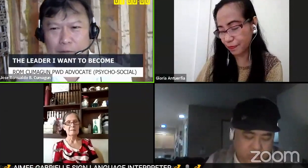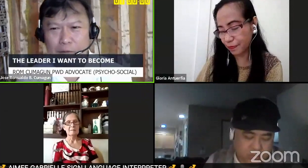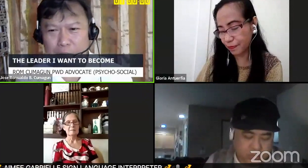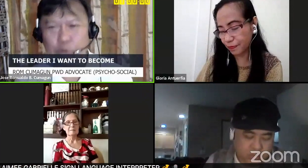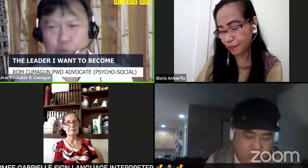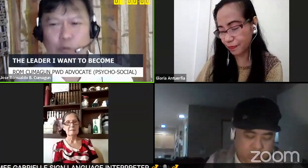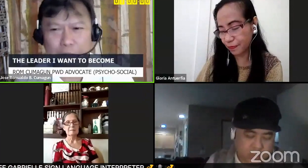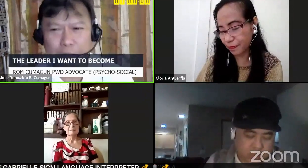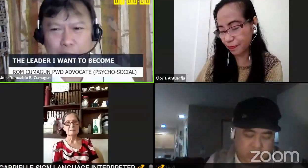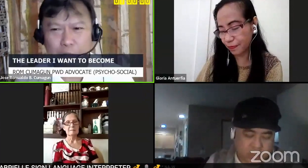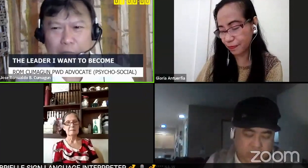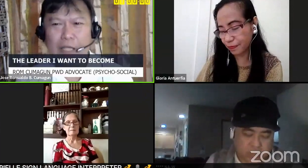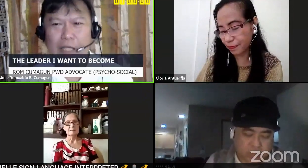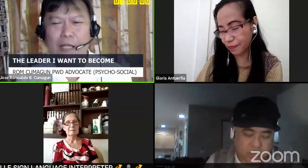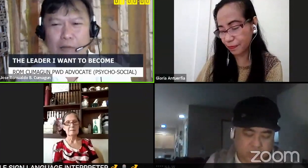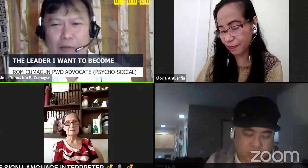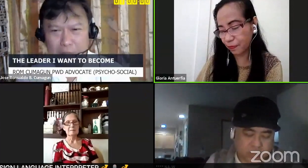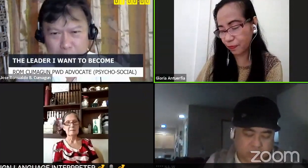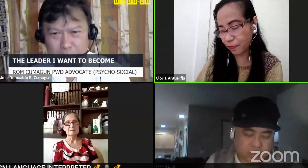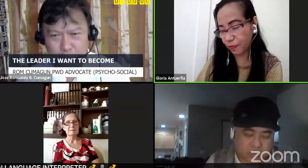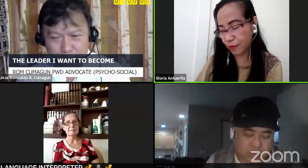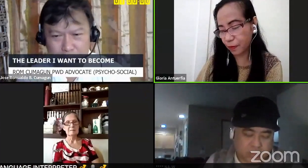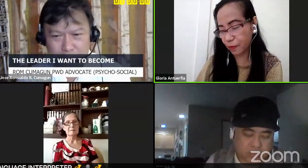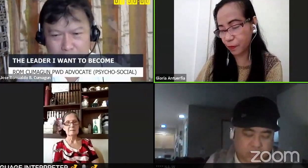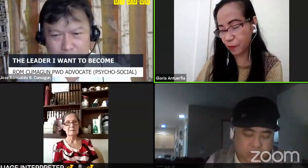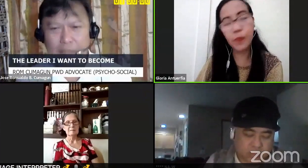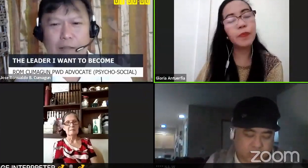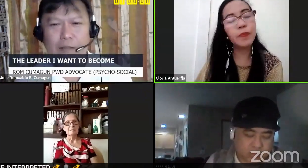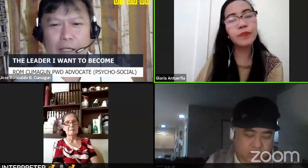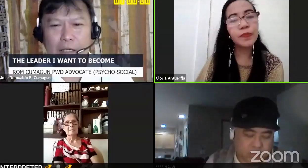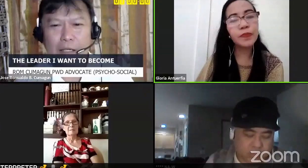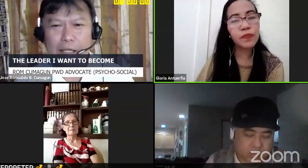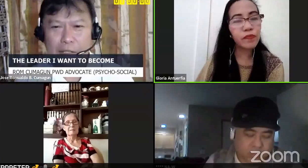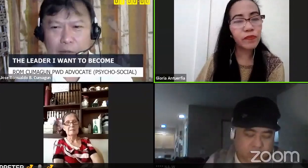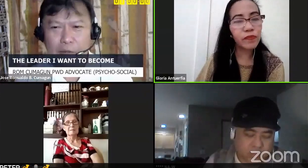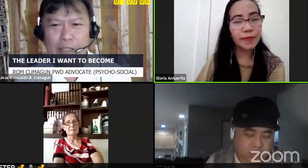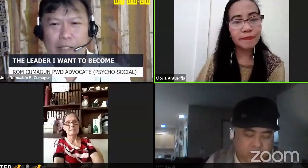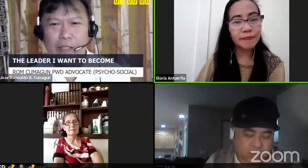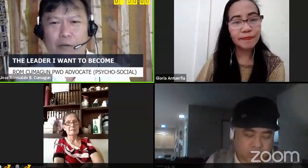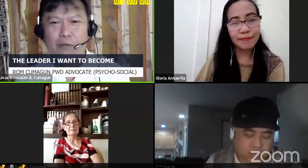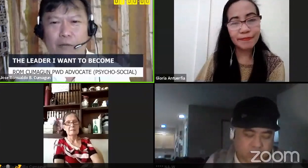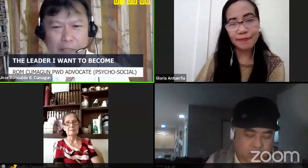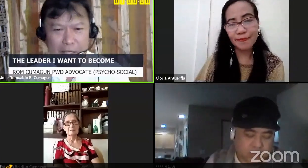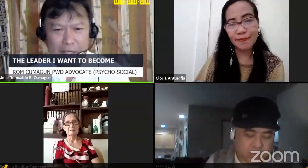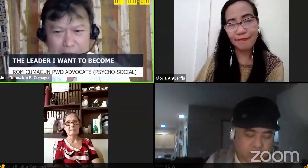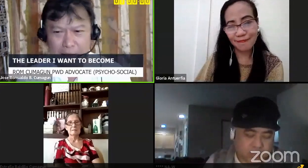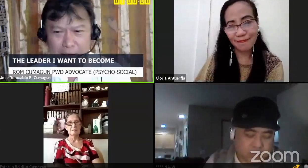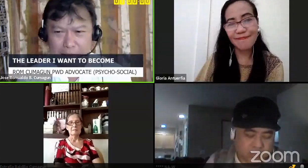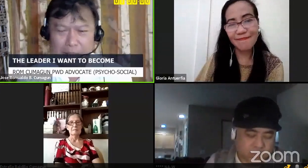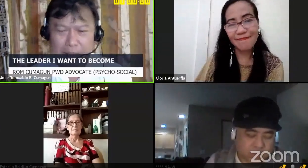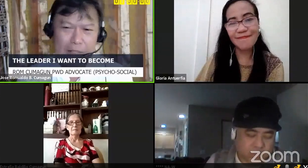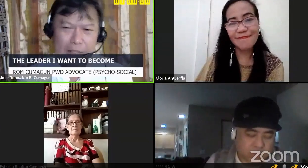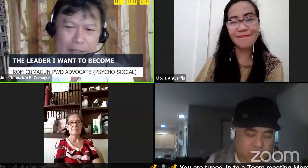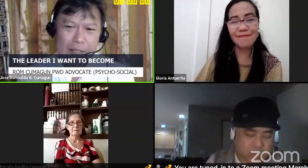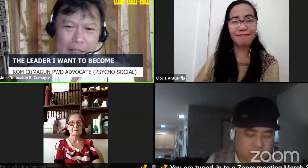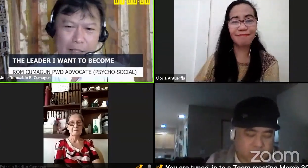to download Zoom if you have not downloaded Zoom, and install it in your